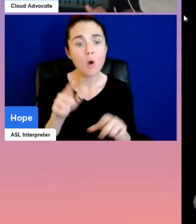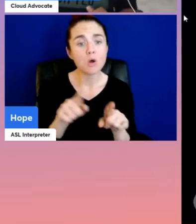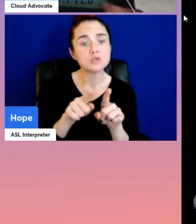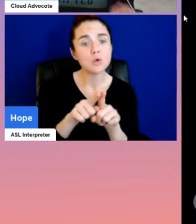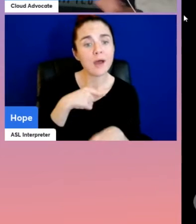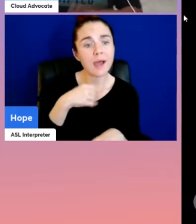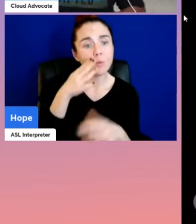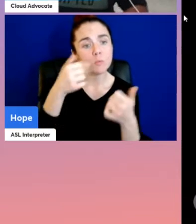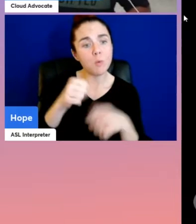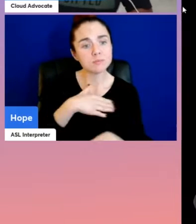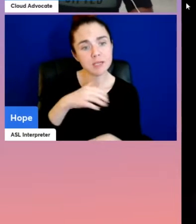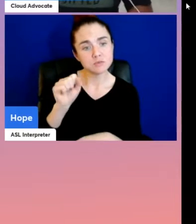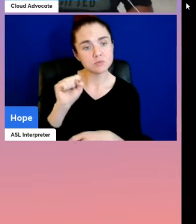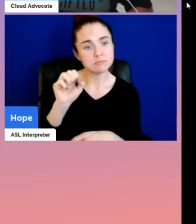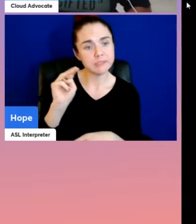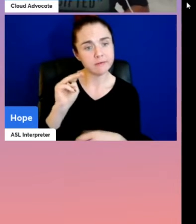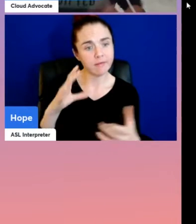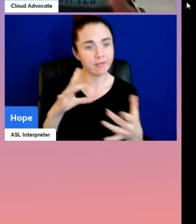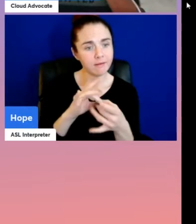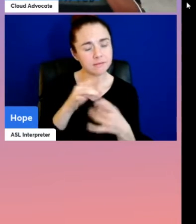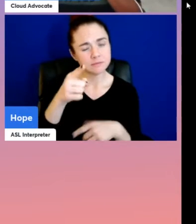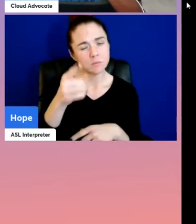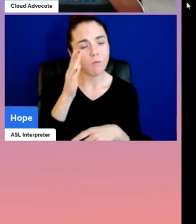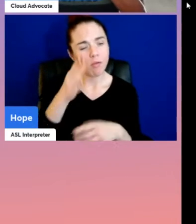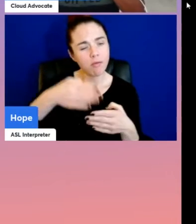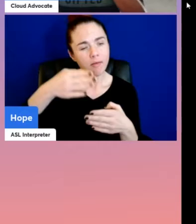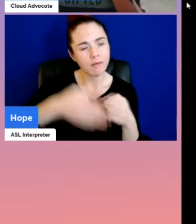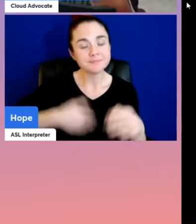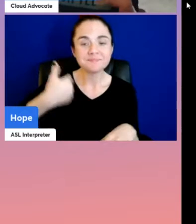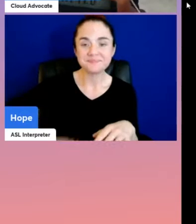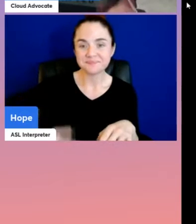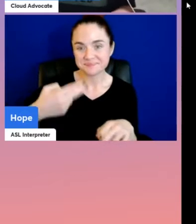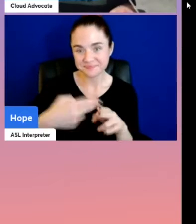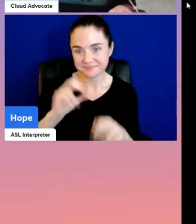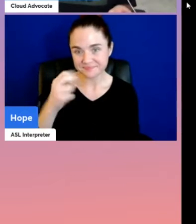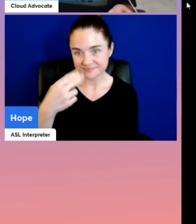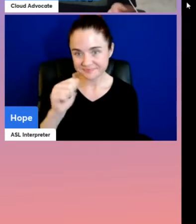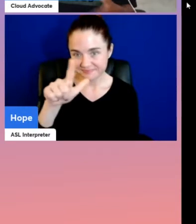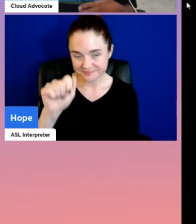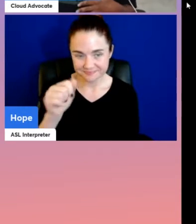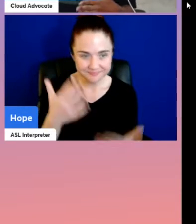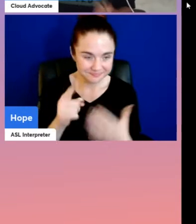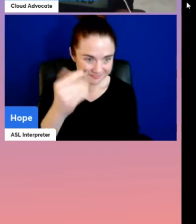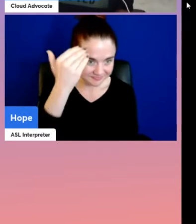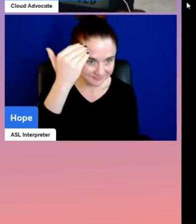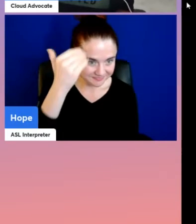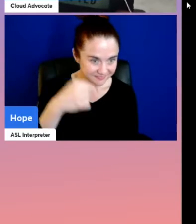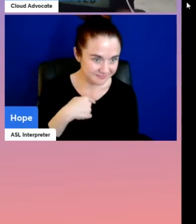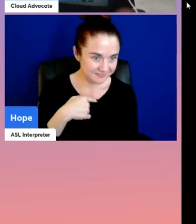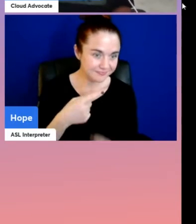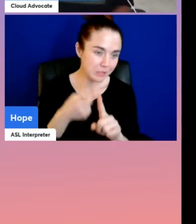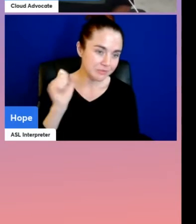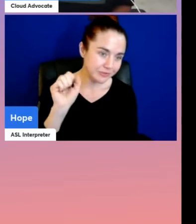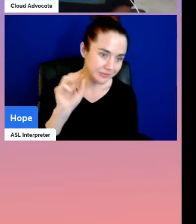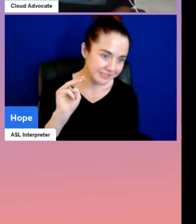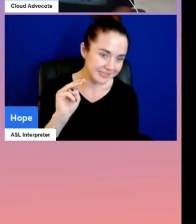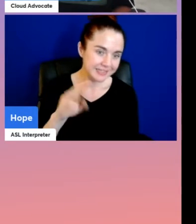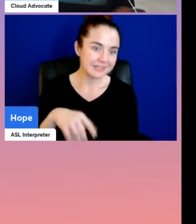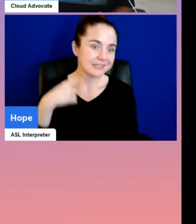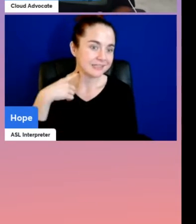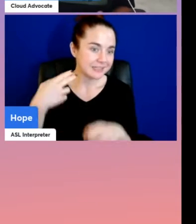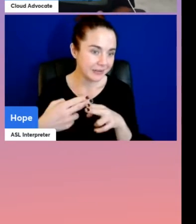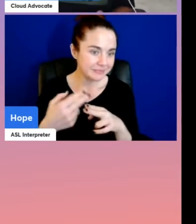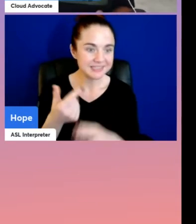stuff like that towards the end. Okay, so I'm Shala. You may know me from social media as Gifted